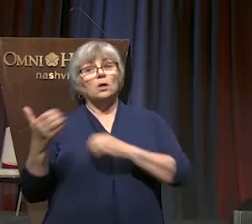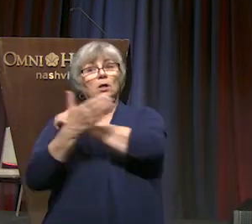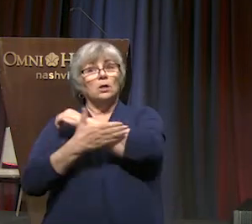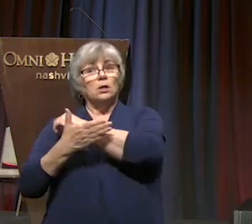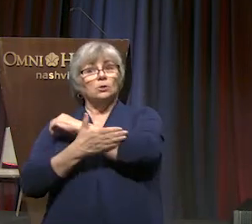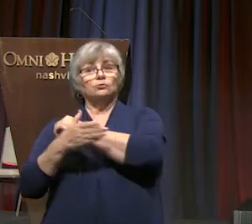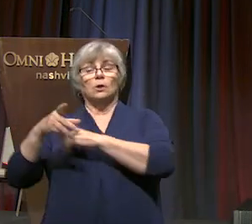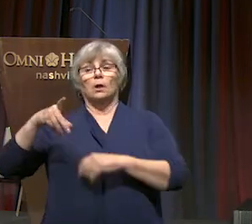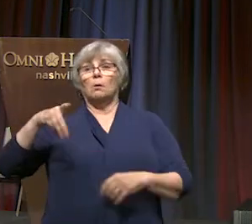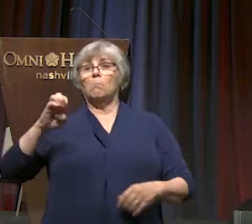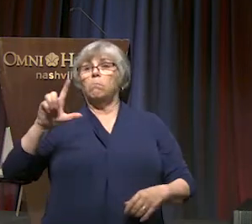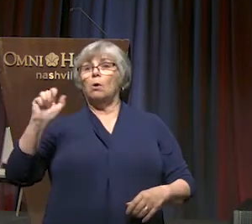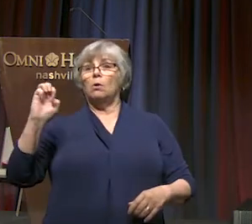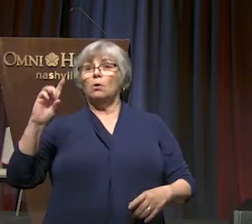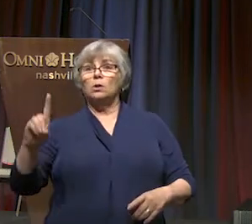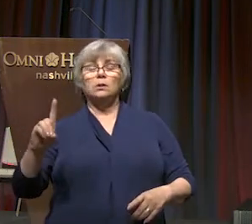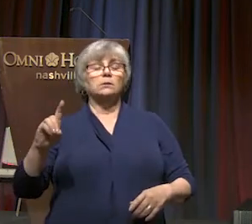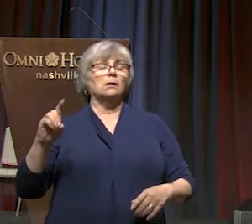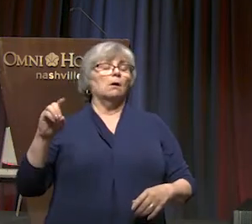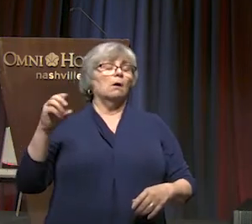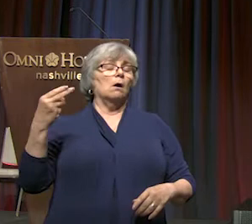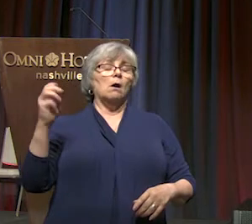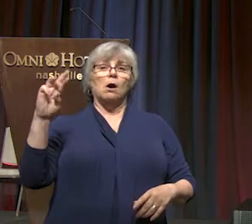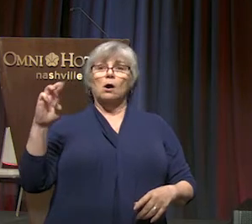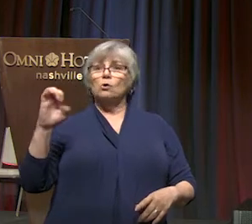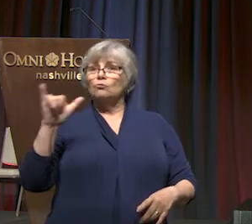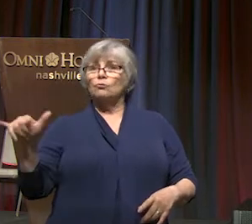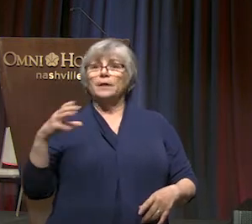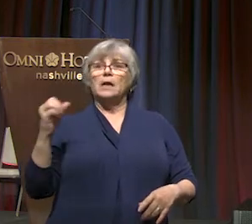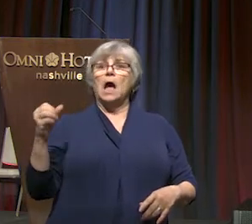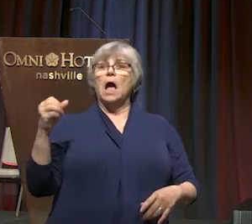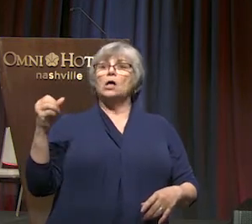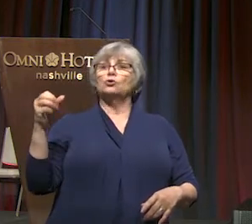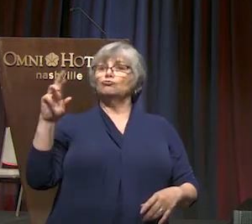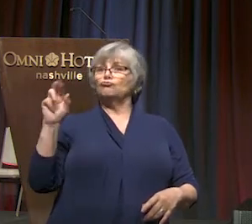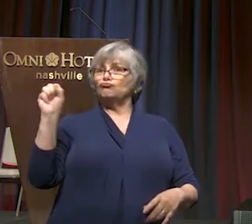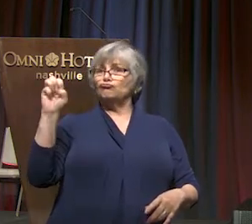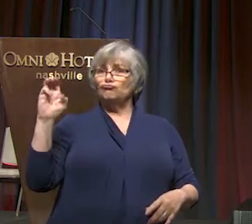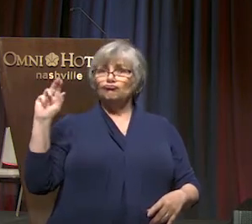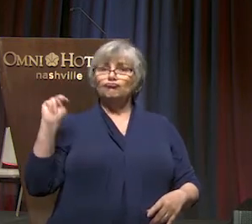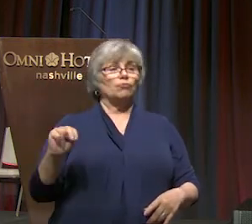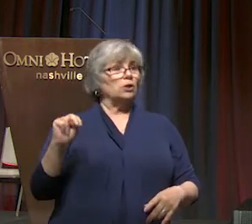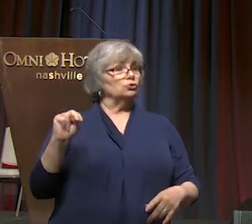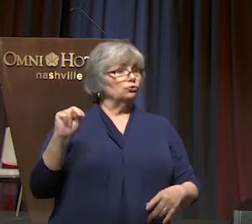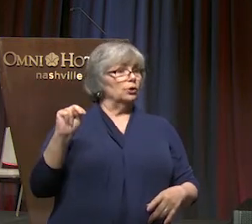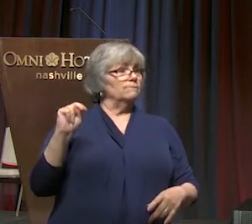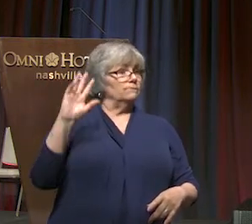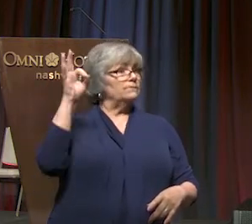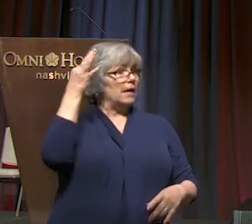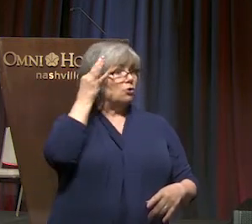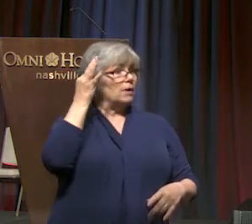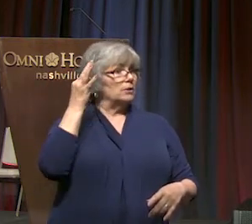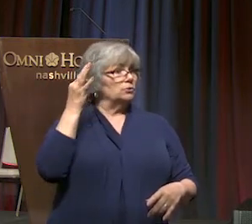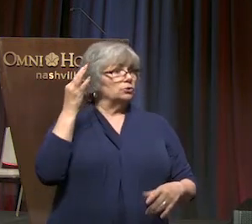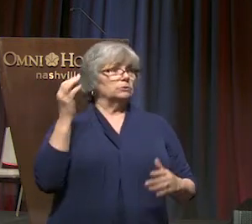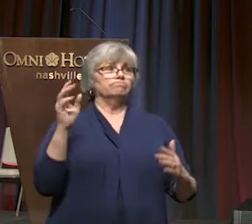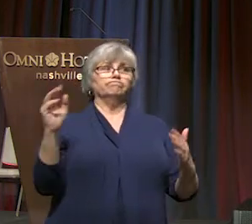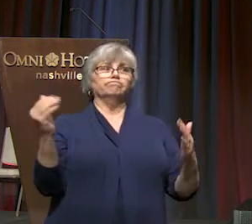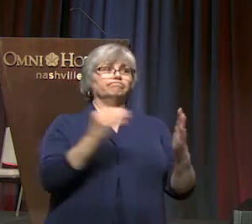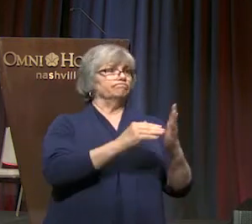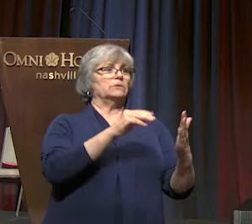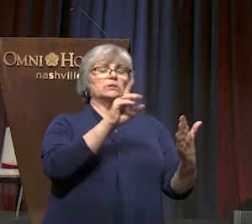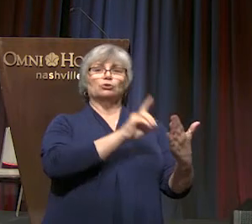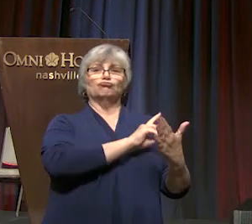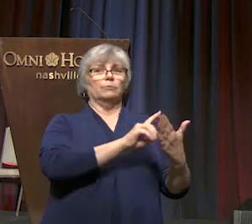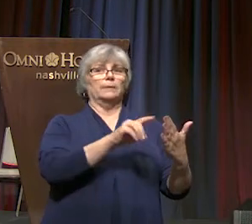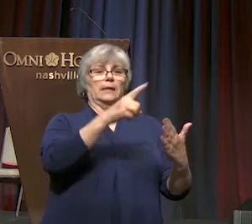Poland, Hungary, and the Russian Federation, the governments and the dominant culture discriminates against